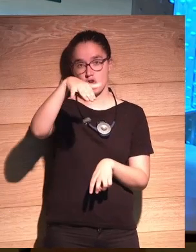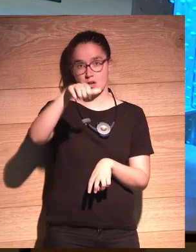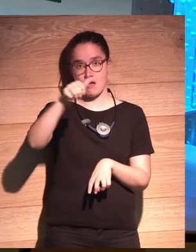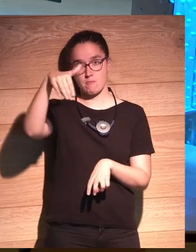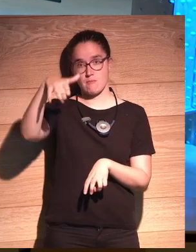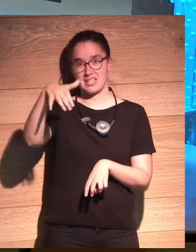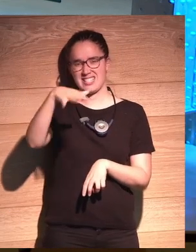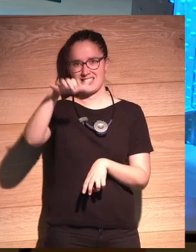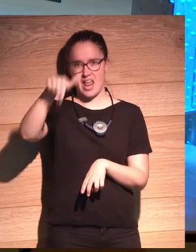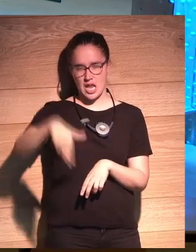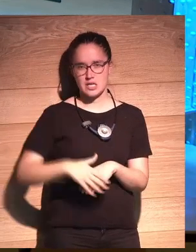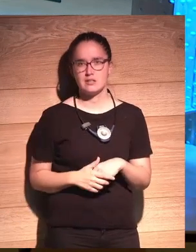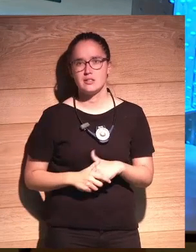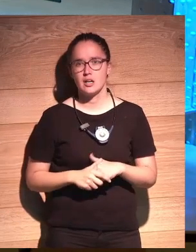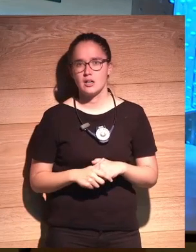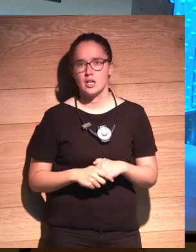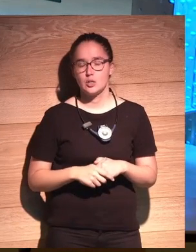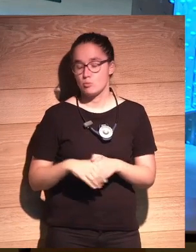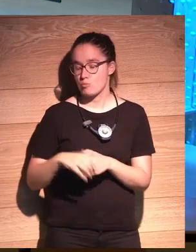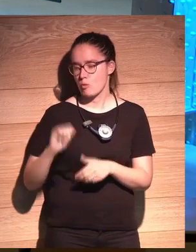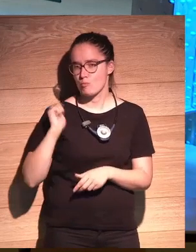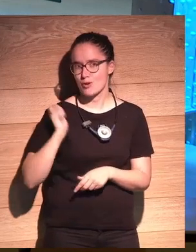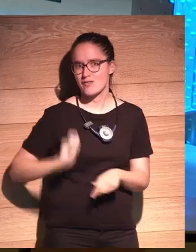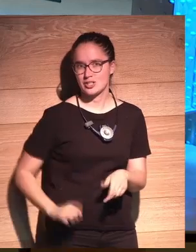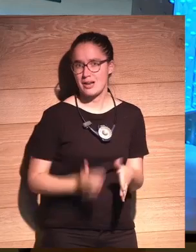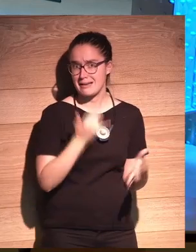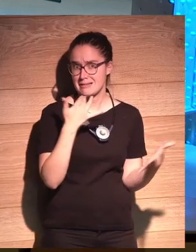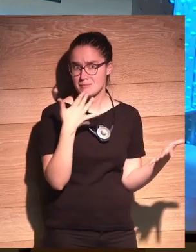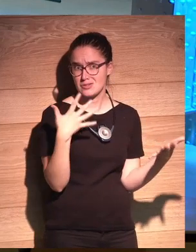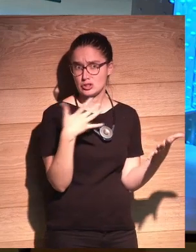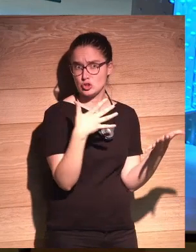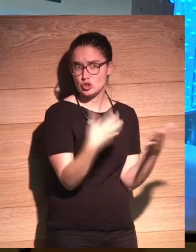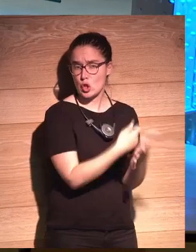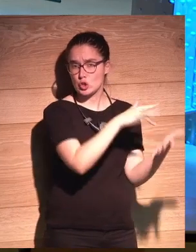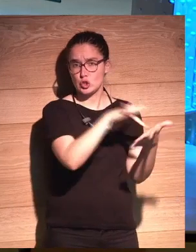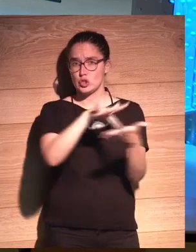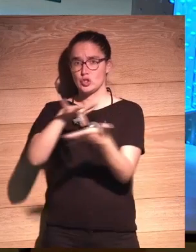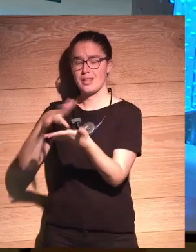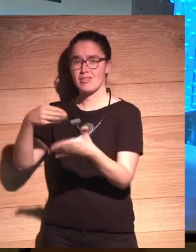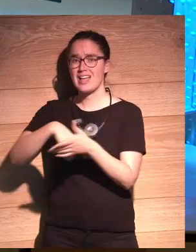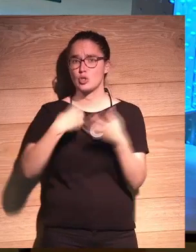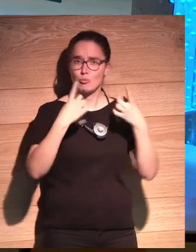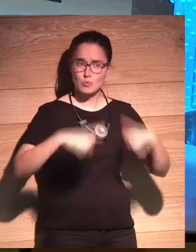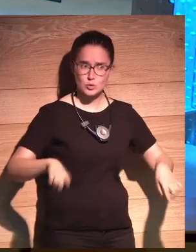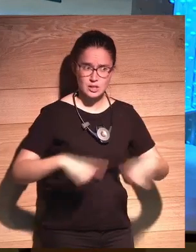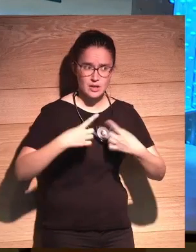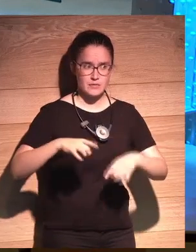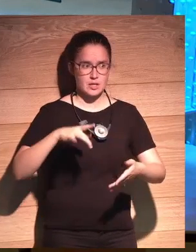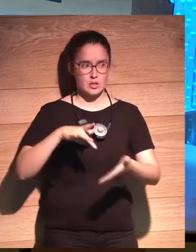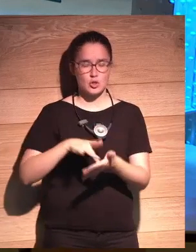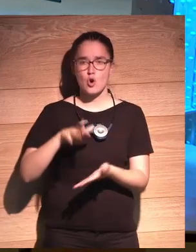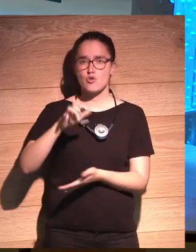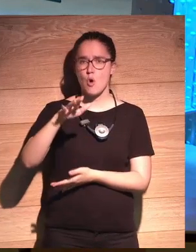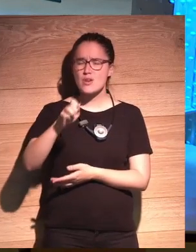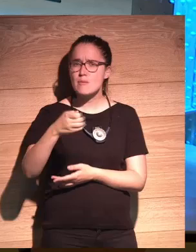We also have Gunnar Madsen with us. During his professional career, he's done everything in